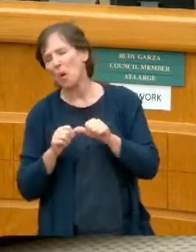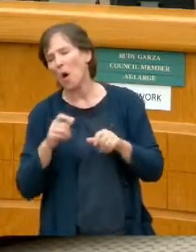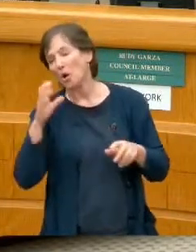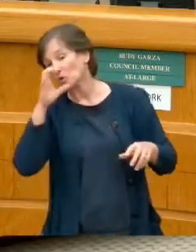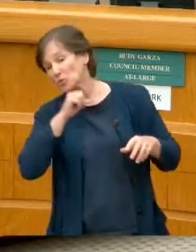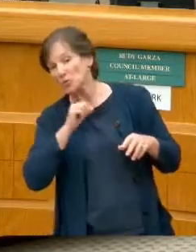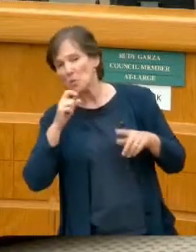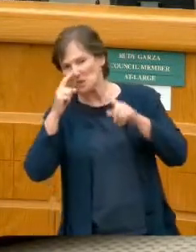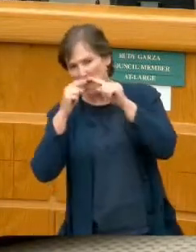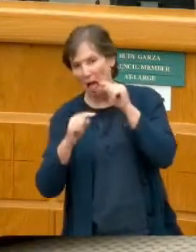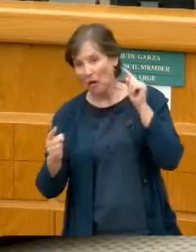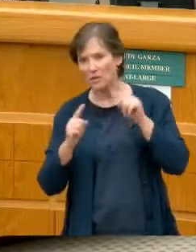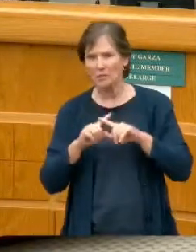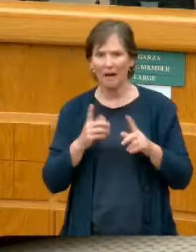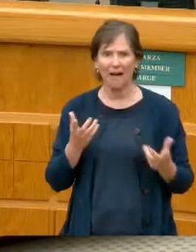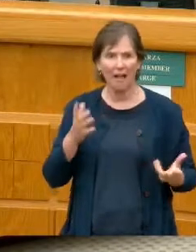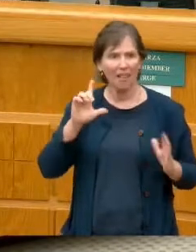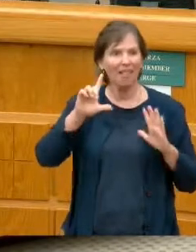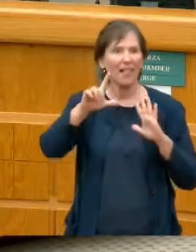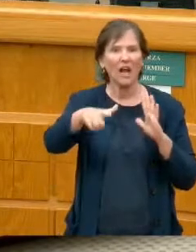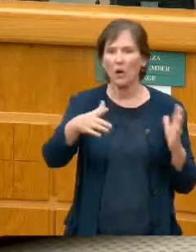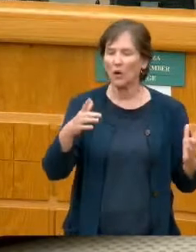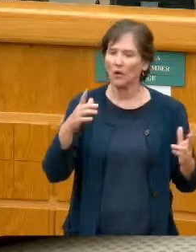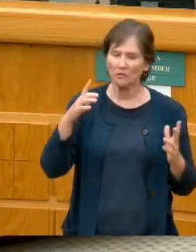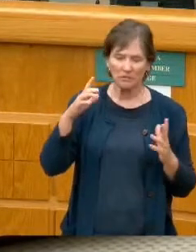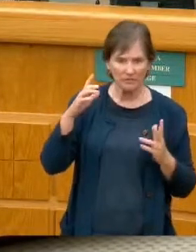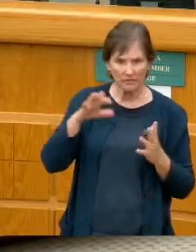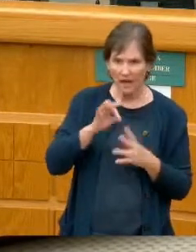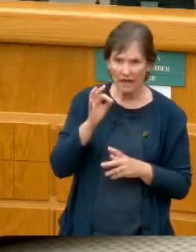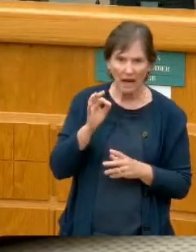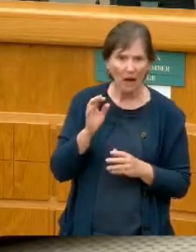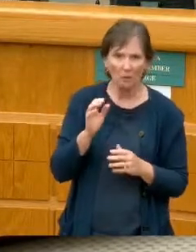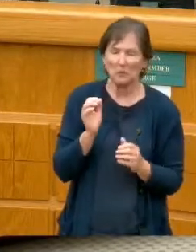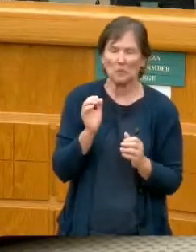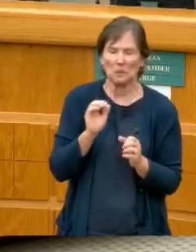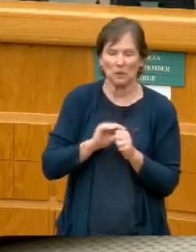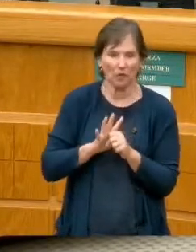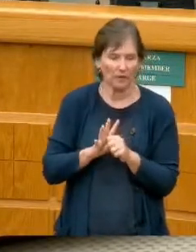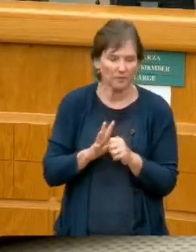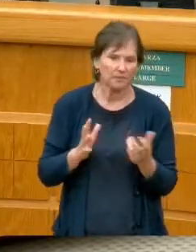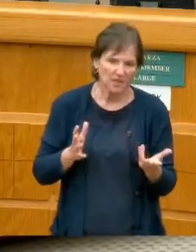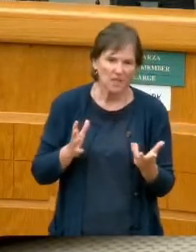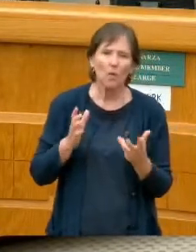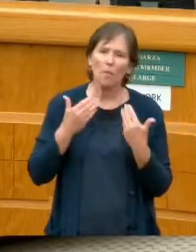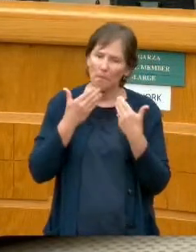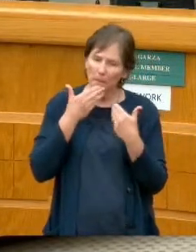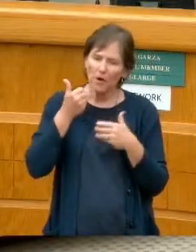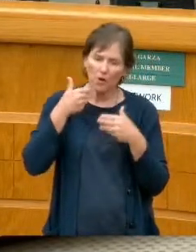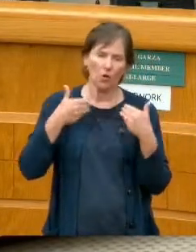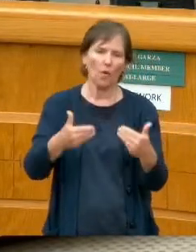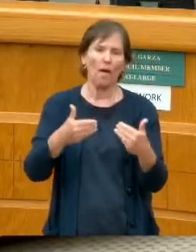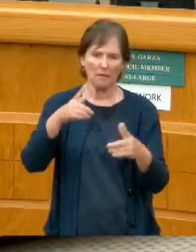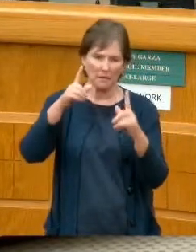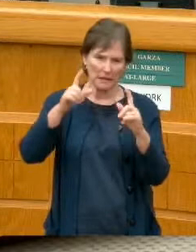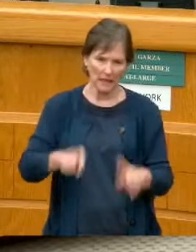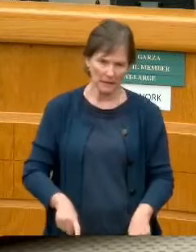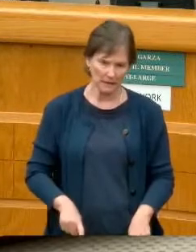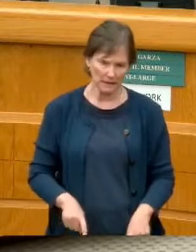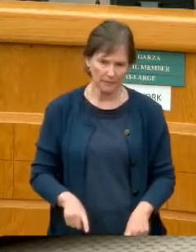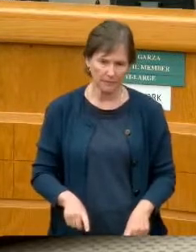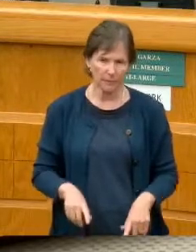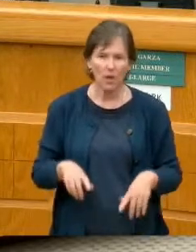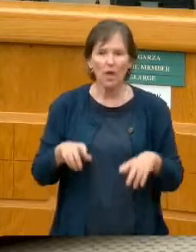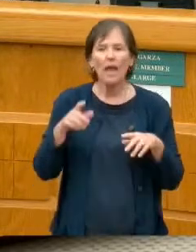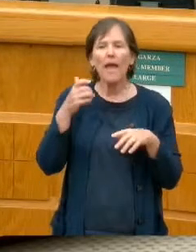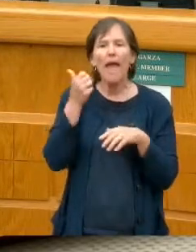During this current time, anyone with any symptoms needs to isolate themselves from others. Please do